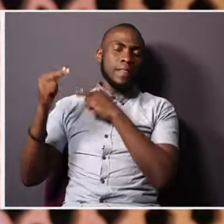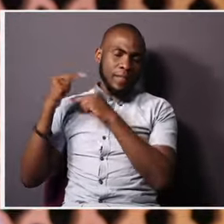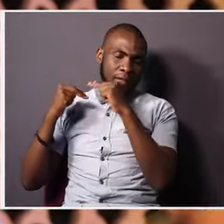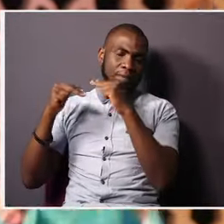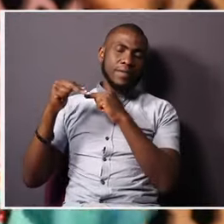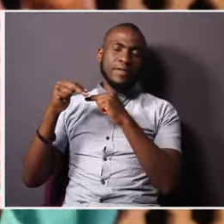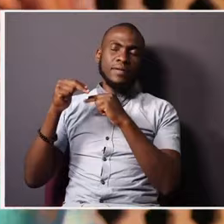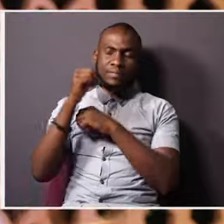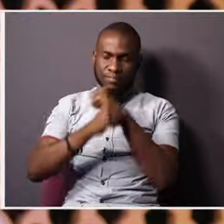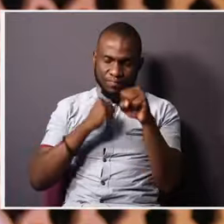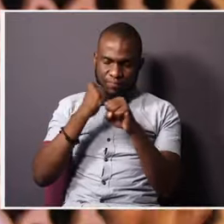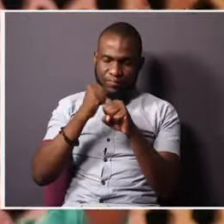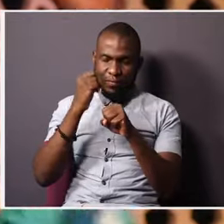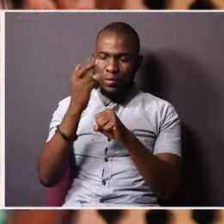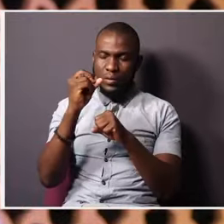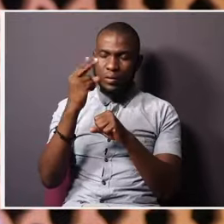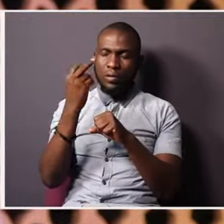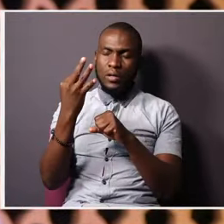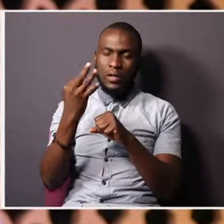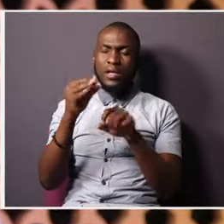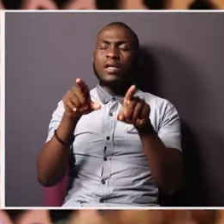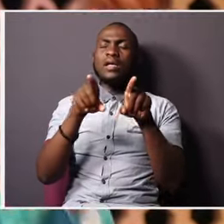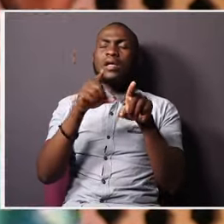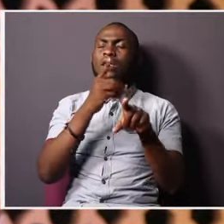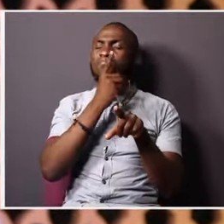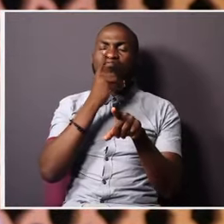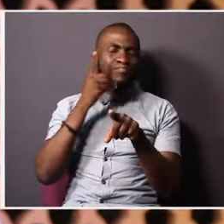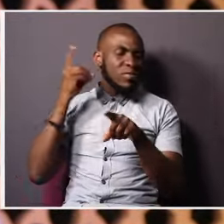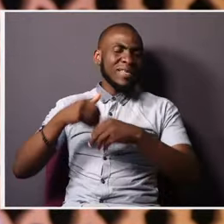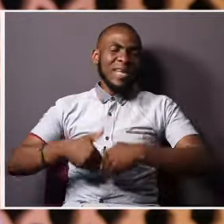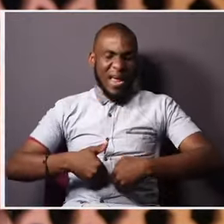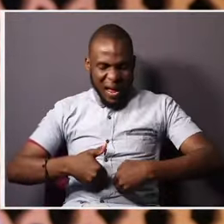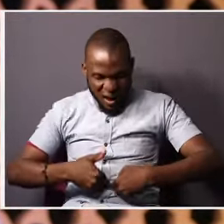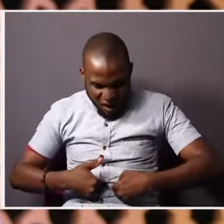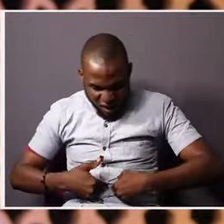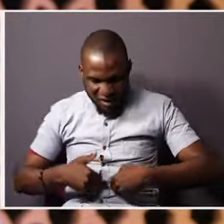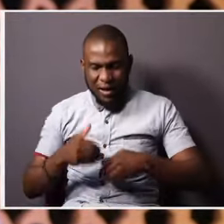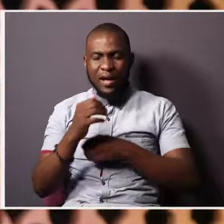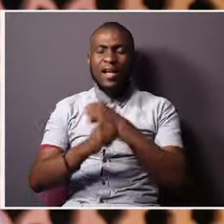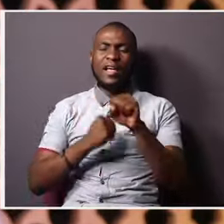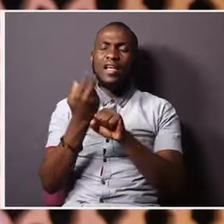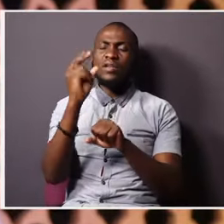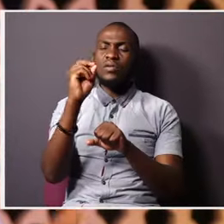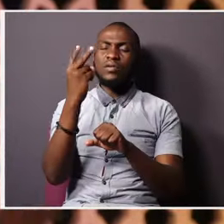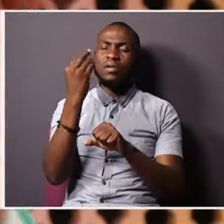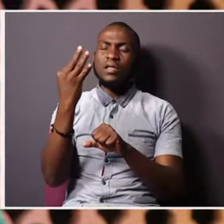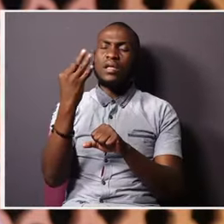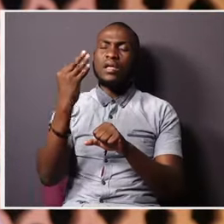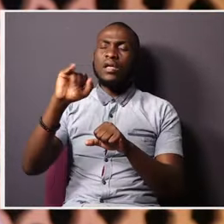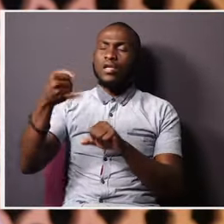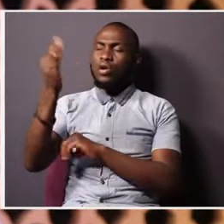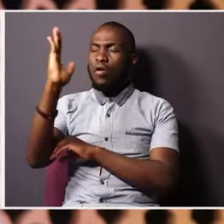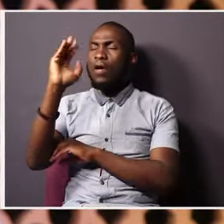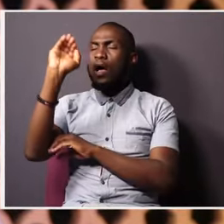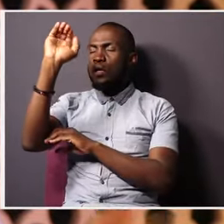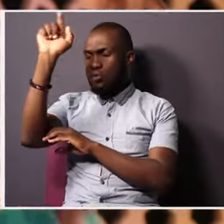God. And Lord, you know, that has brought drought. It has brought hunger. Jehovah, we ask you for freedom. We ask you for